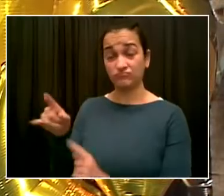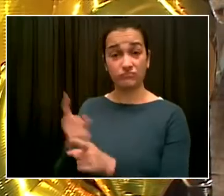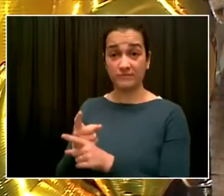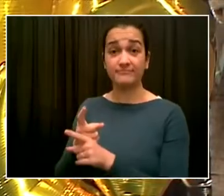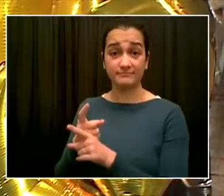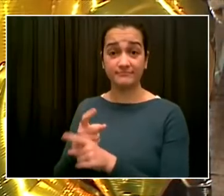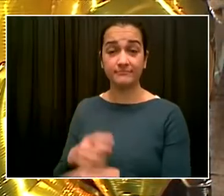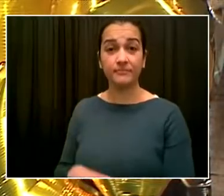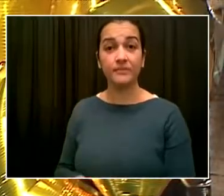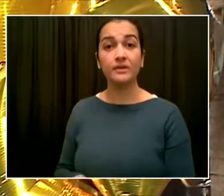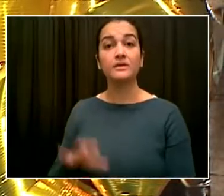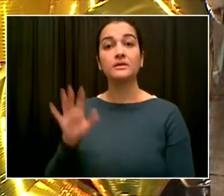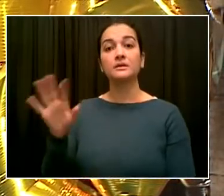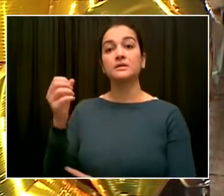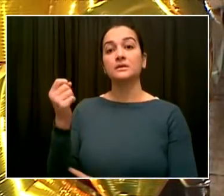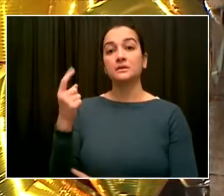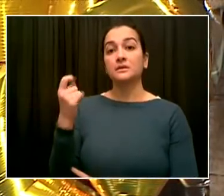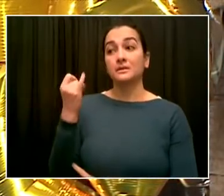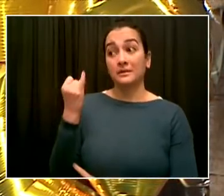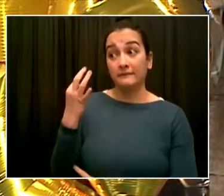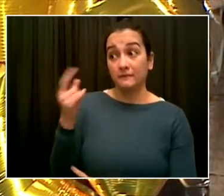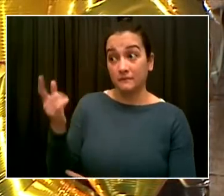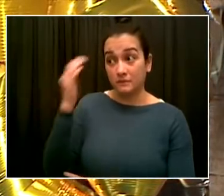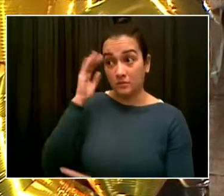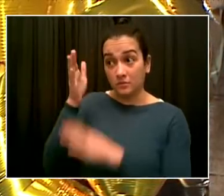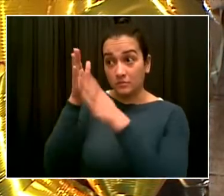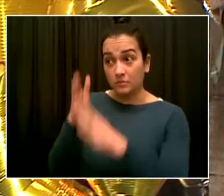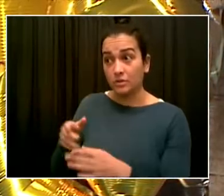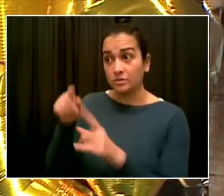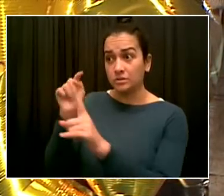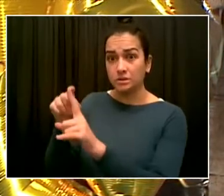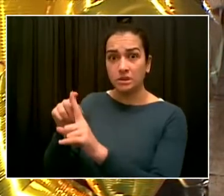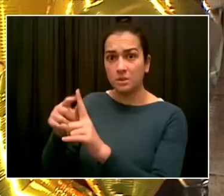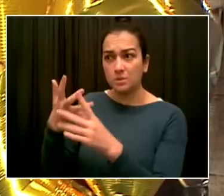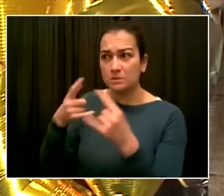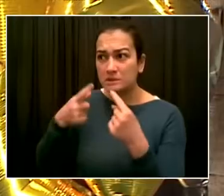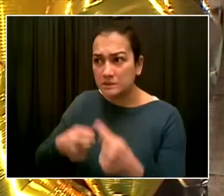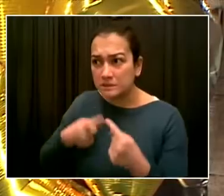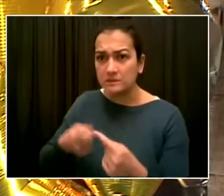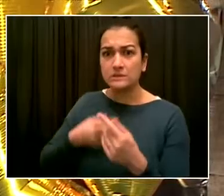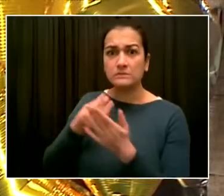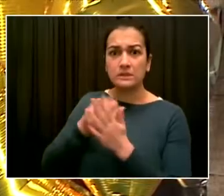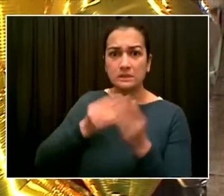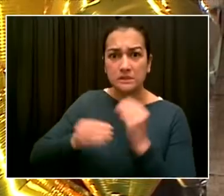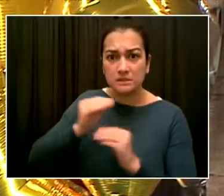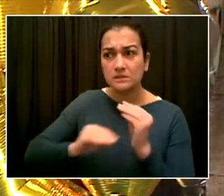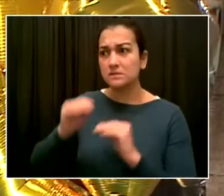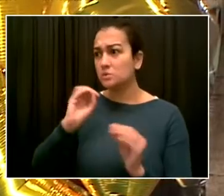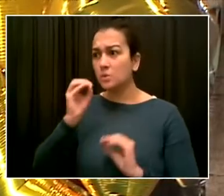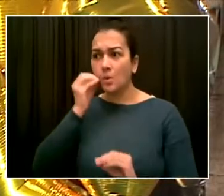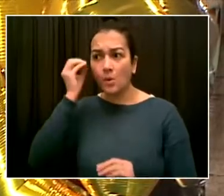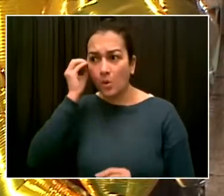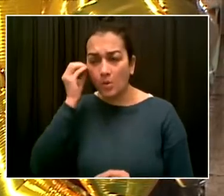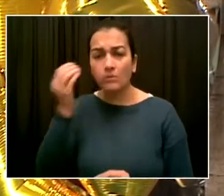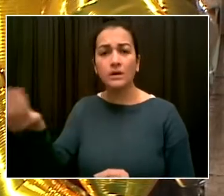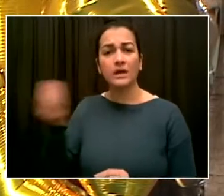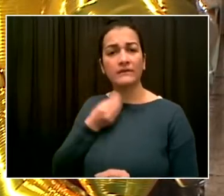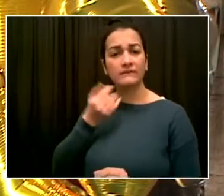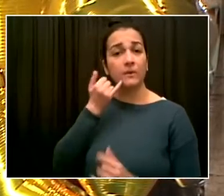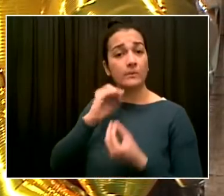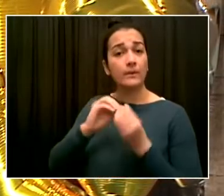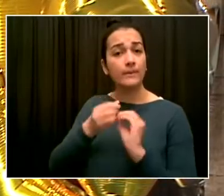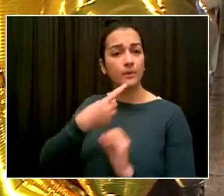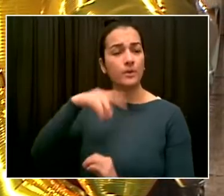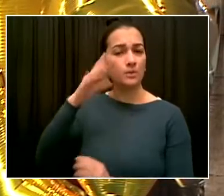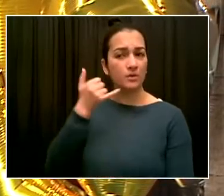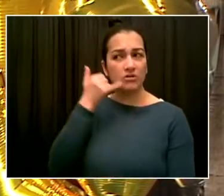please direct us to them and we will reach them. Here's the bottom line. Thank God this was a horrible, horrible incident, this hurricane,